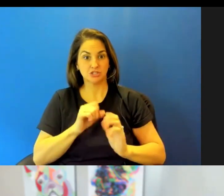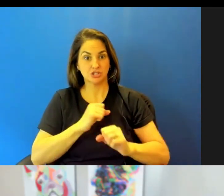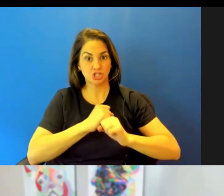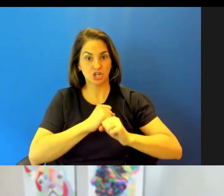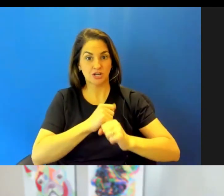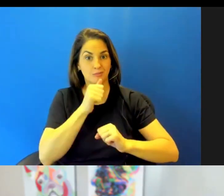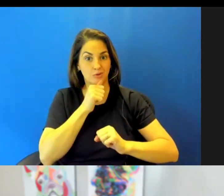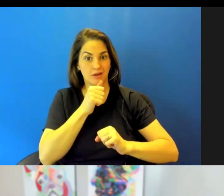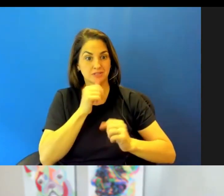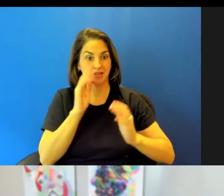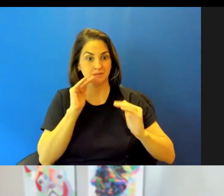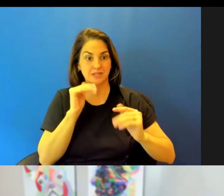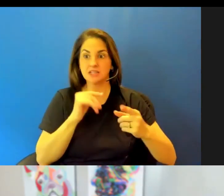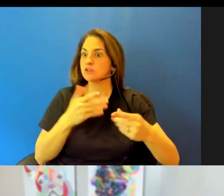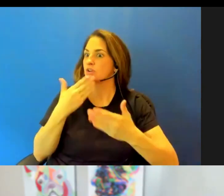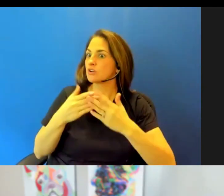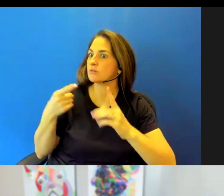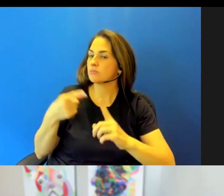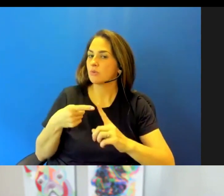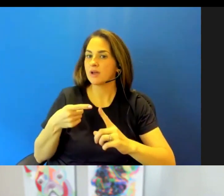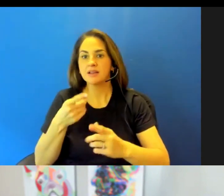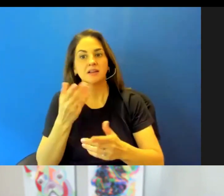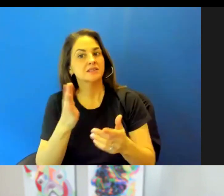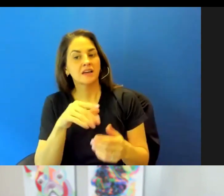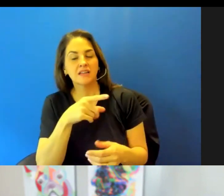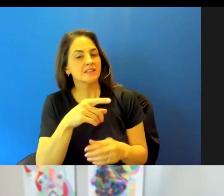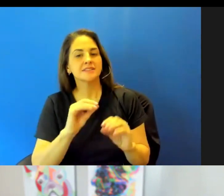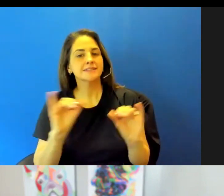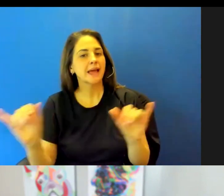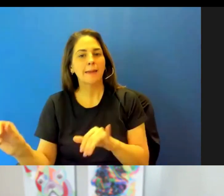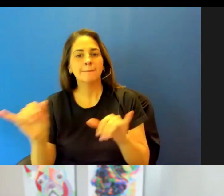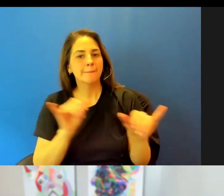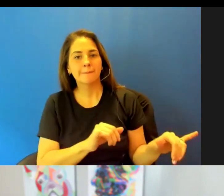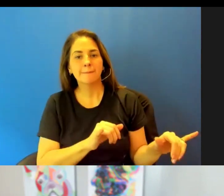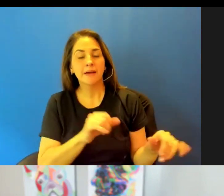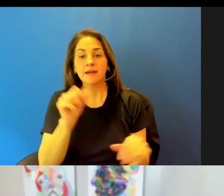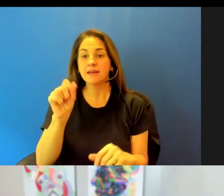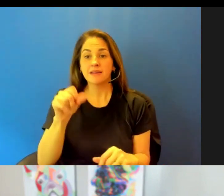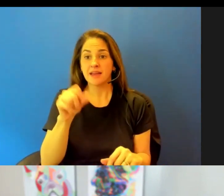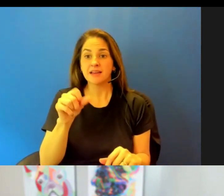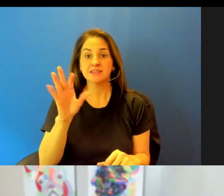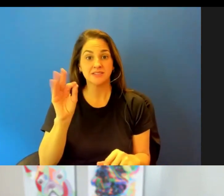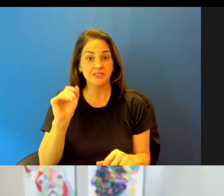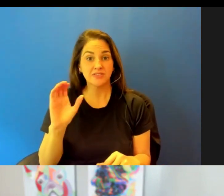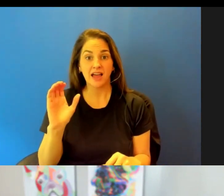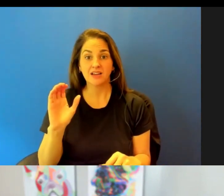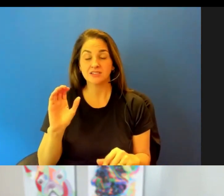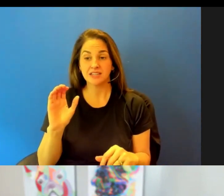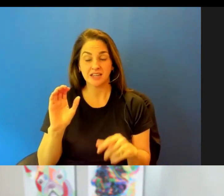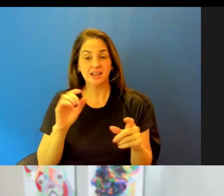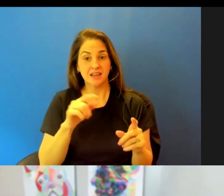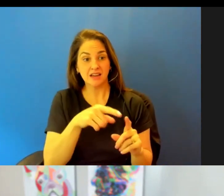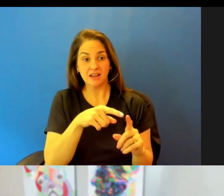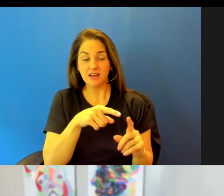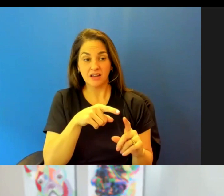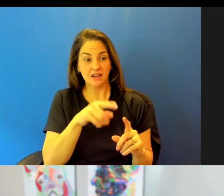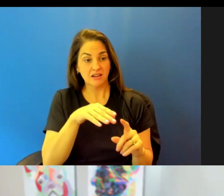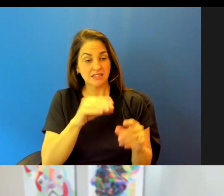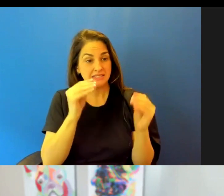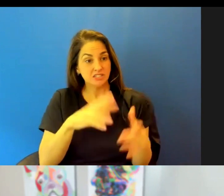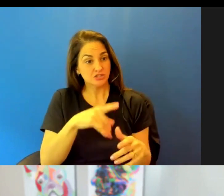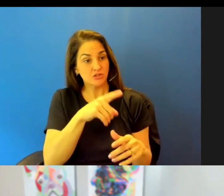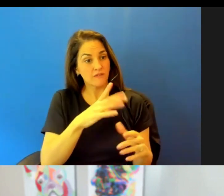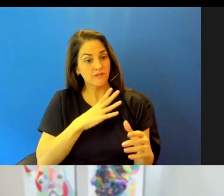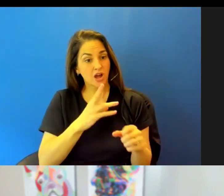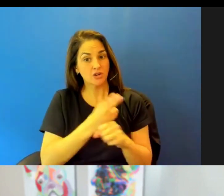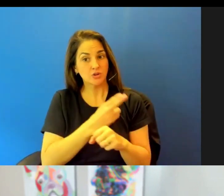privacy A good expectations, point. and said, this is no different. Like, yes, faculty A, you can go pick a tool and link it in your course, but if